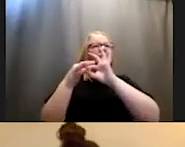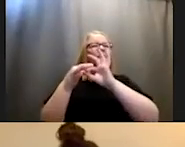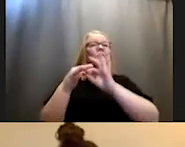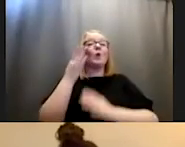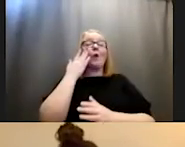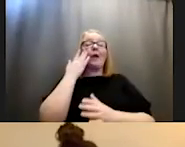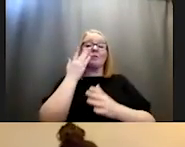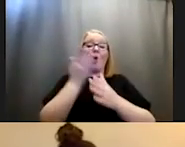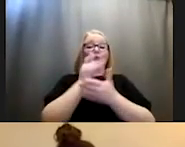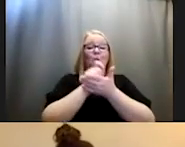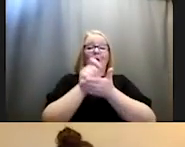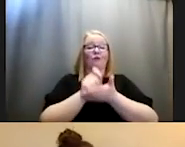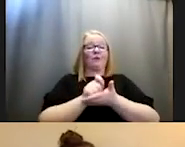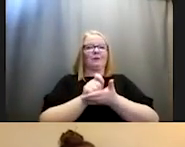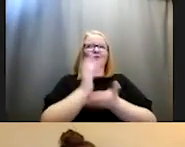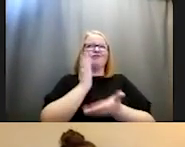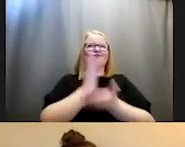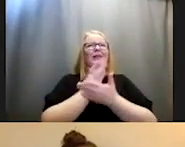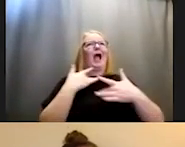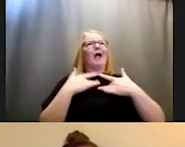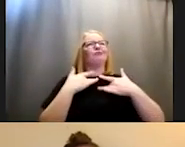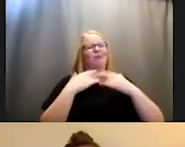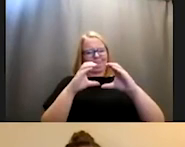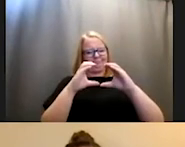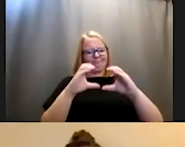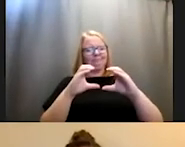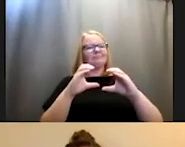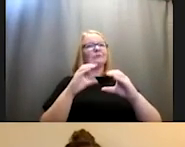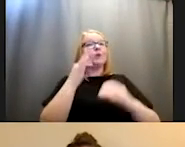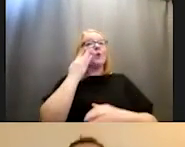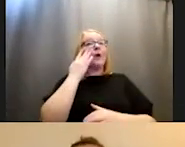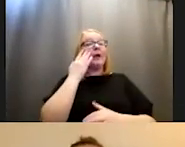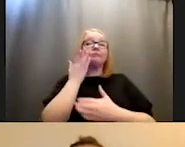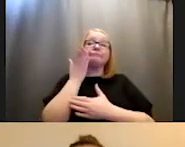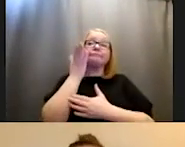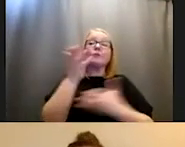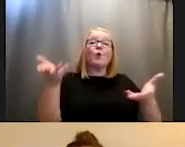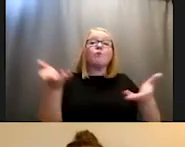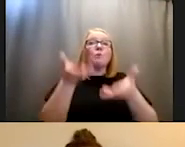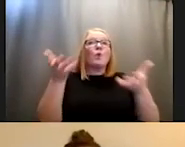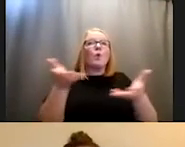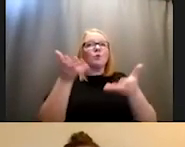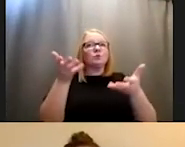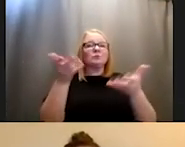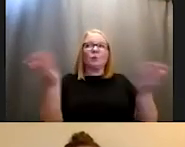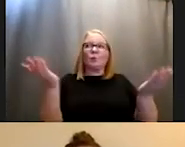there was a really interesting section that said that when they went to promote the brand in